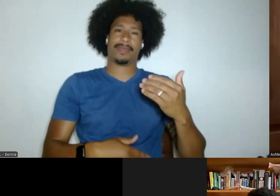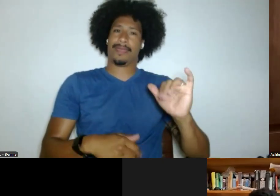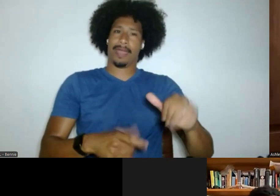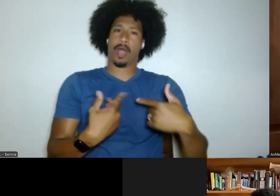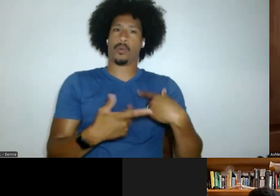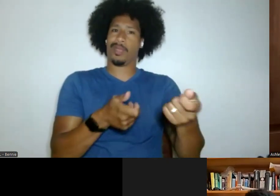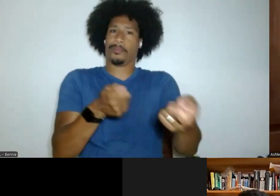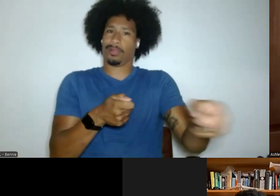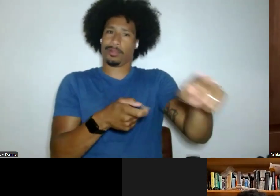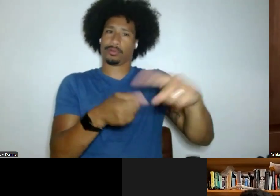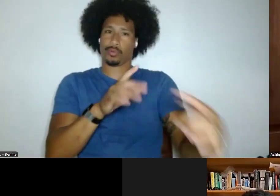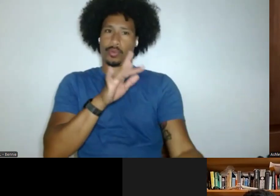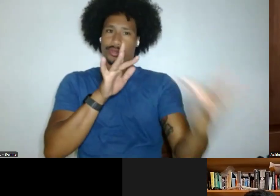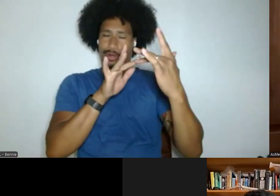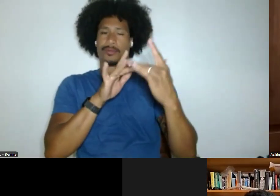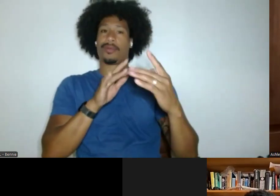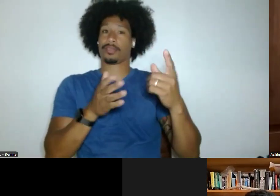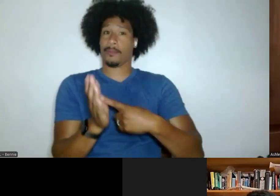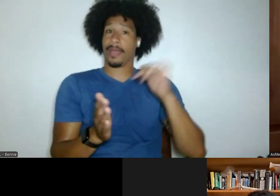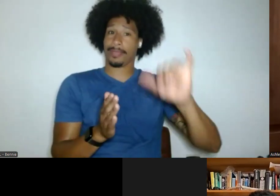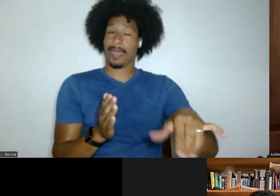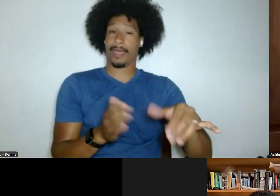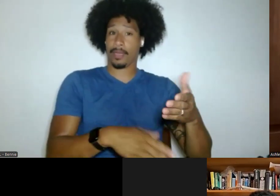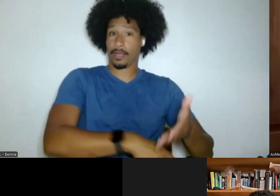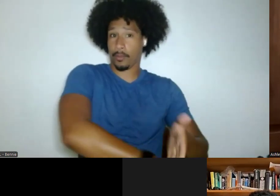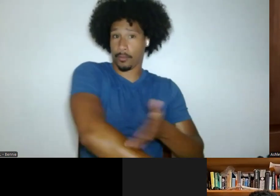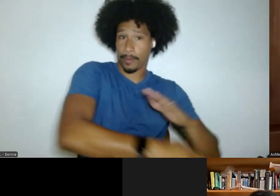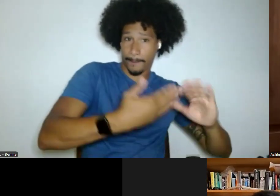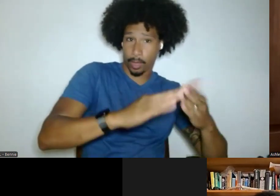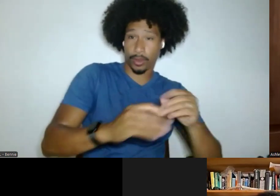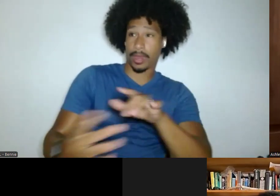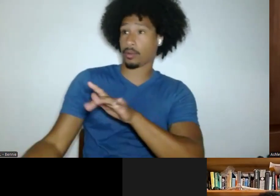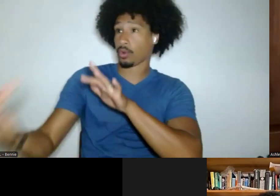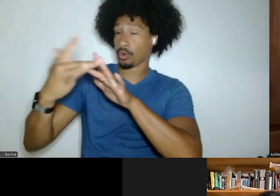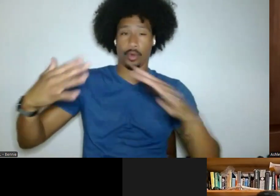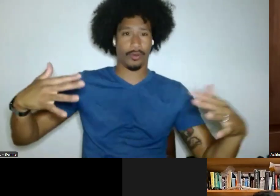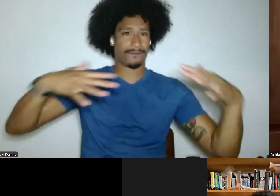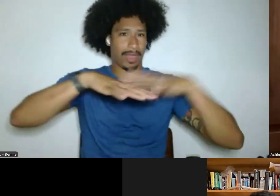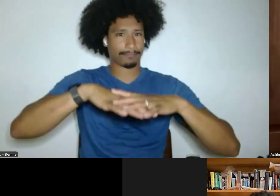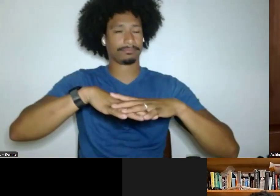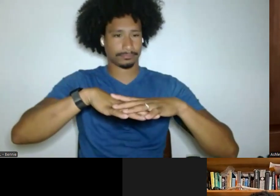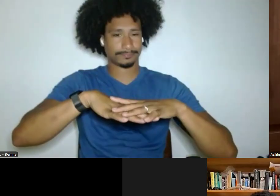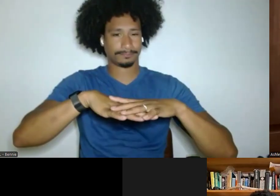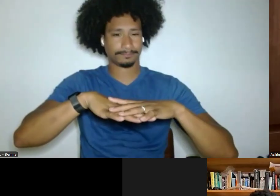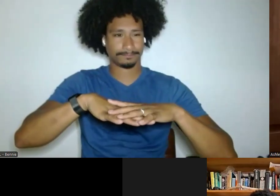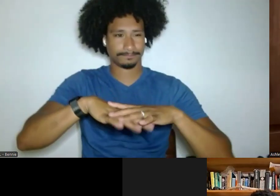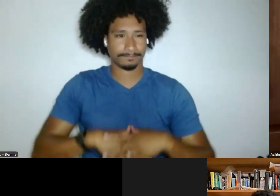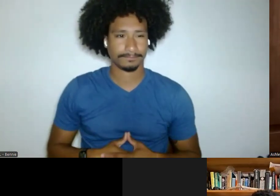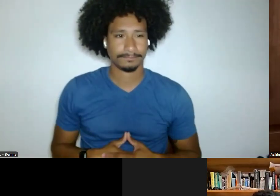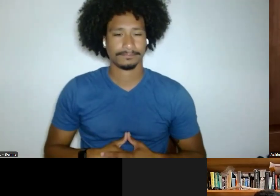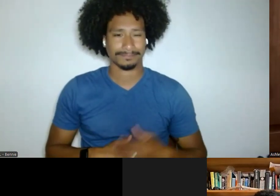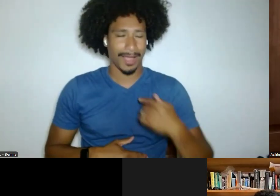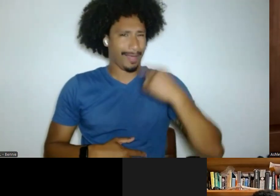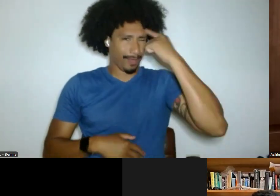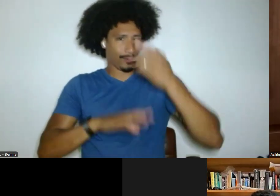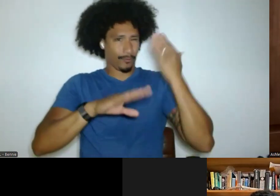overlap oftentimes. And it's I was actually I was talking to Ashley about this before. I was actually up